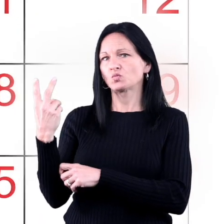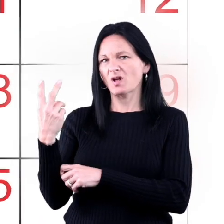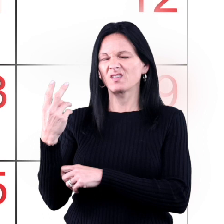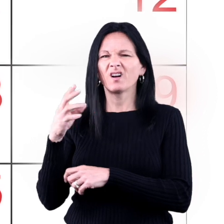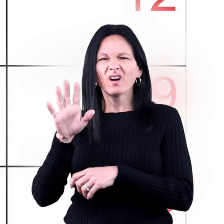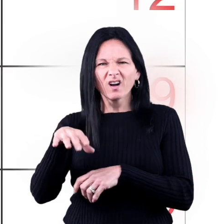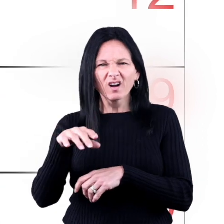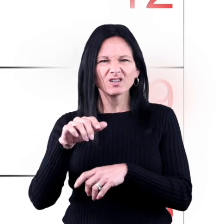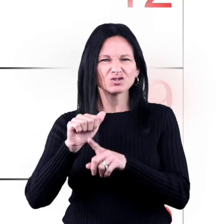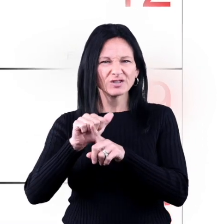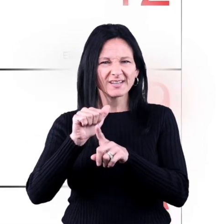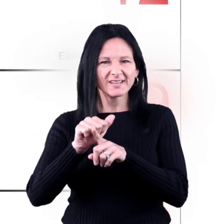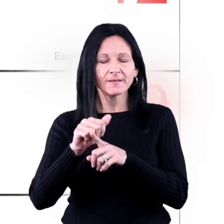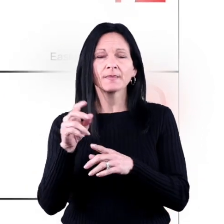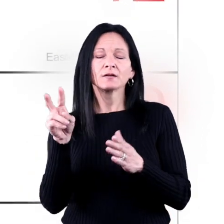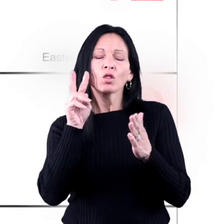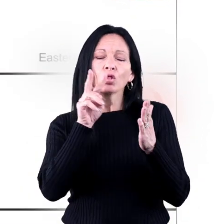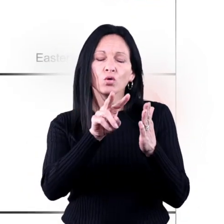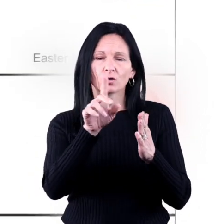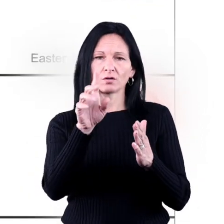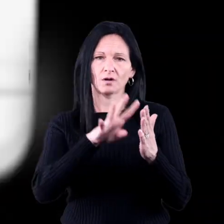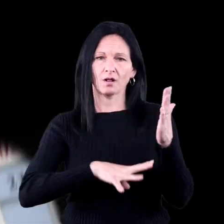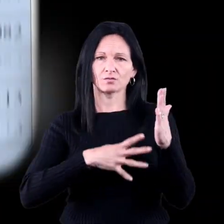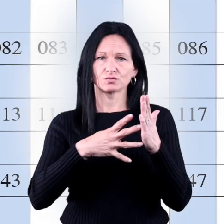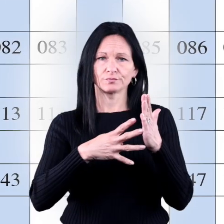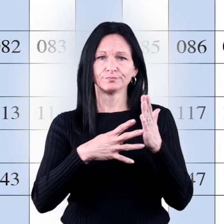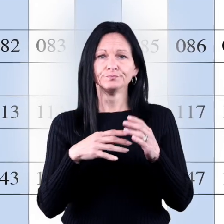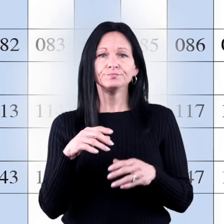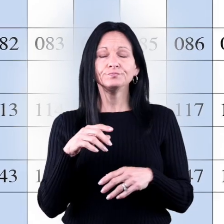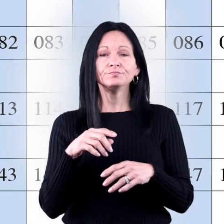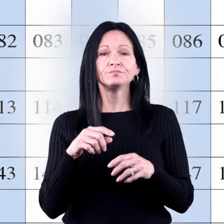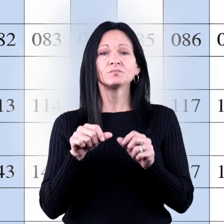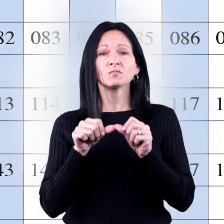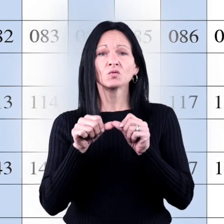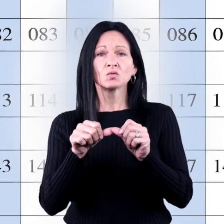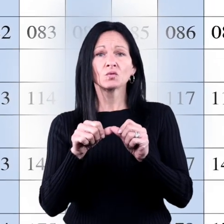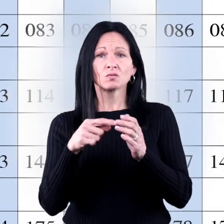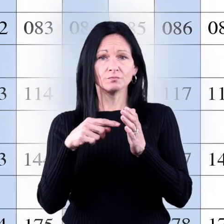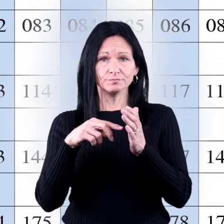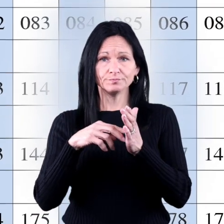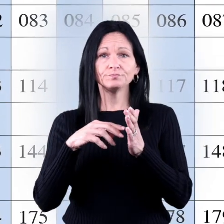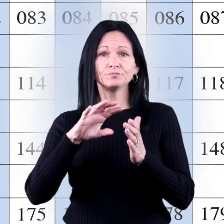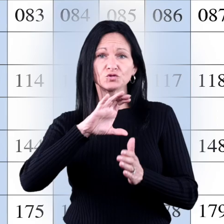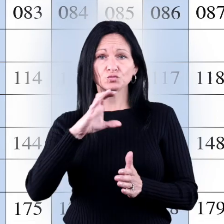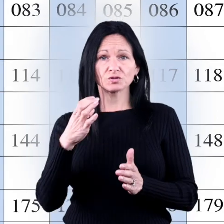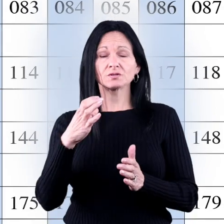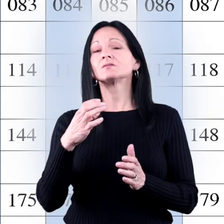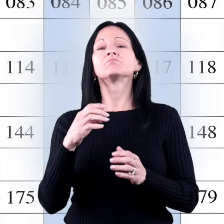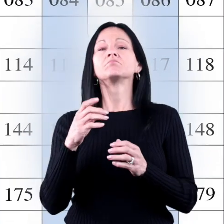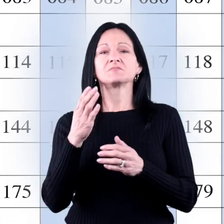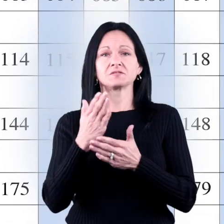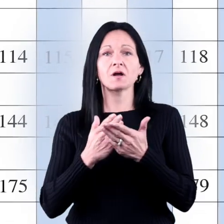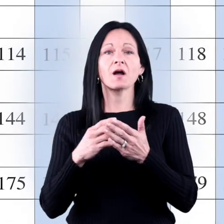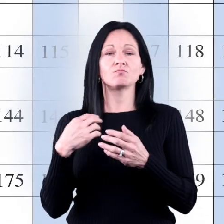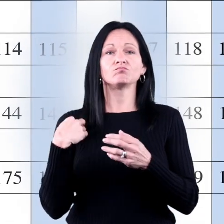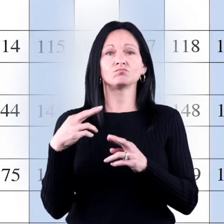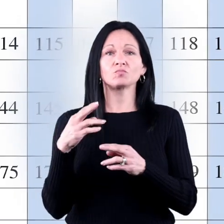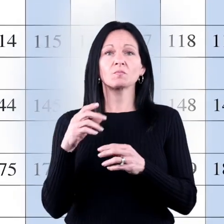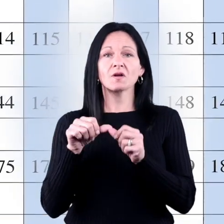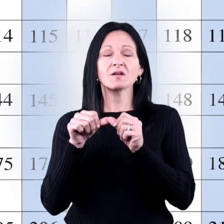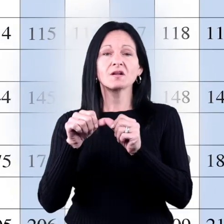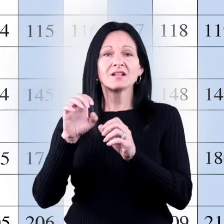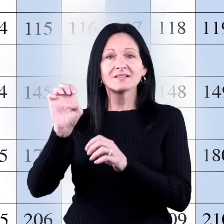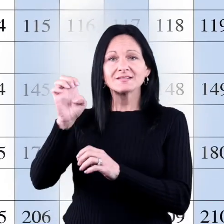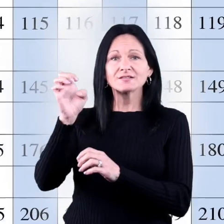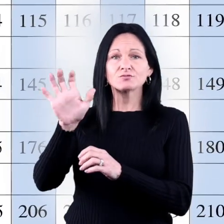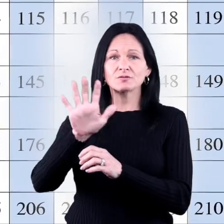12th. Tricky, right? Check out your calendar. According to the Julian calendar, which some Christian denominations go